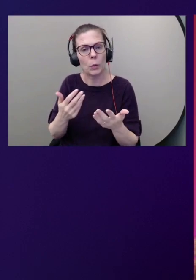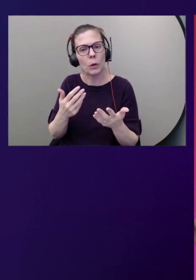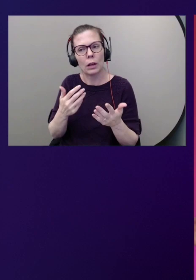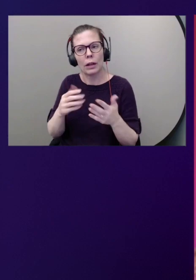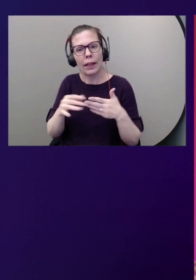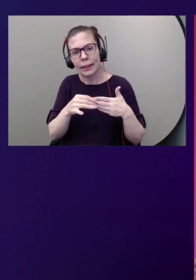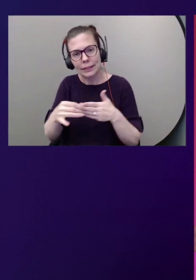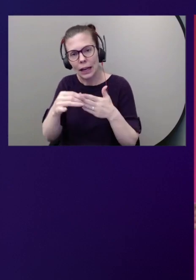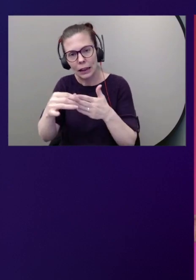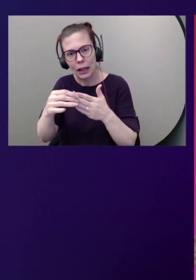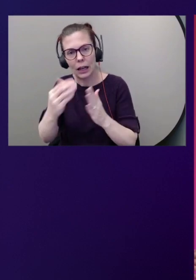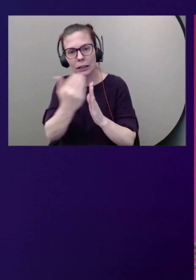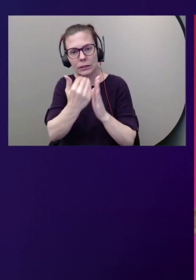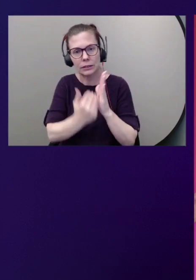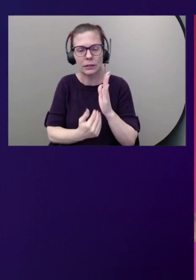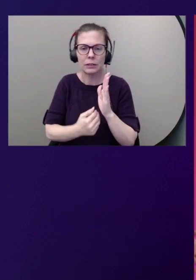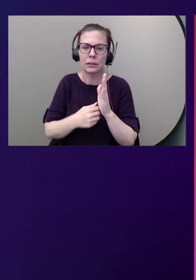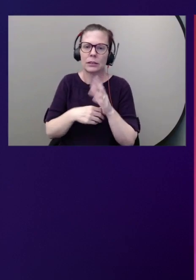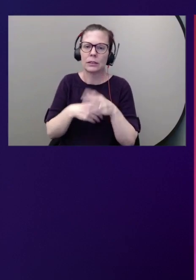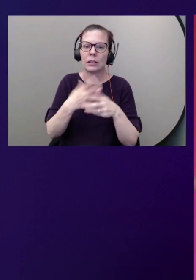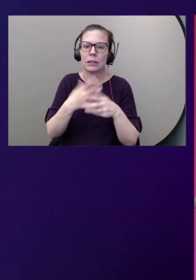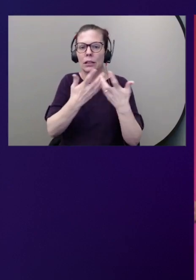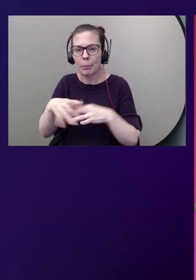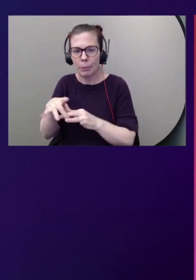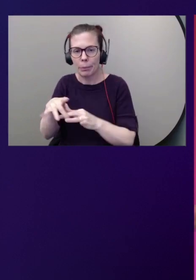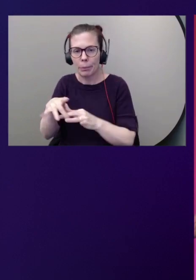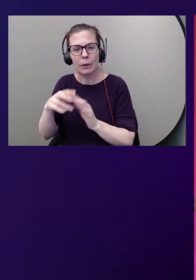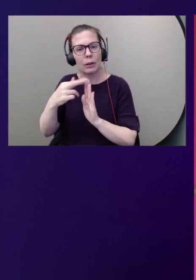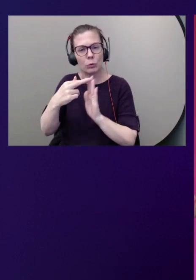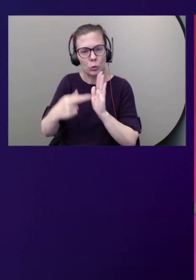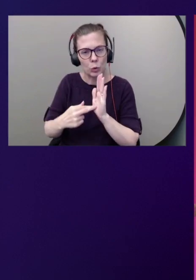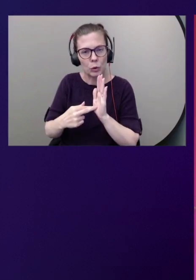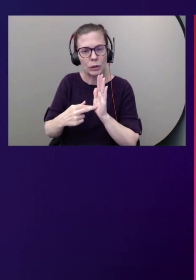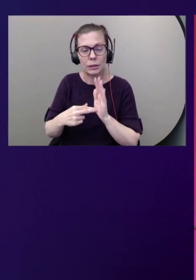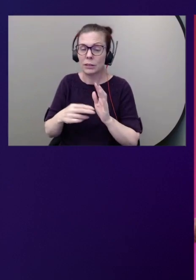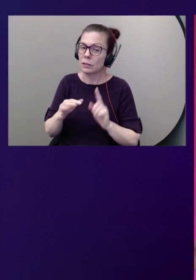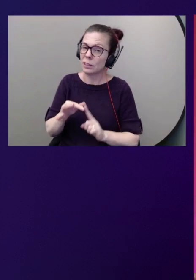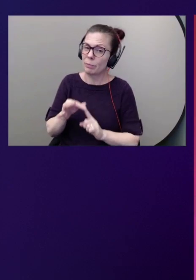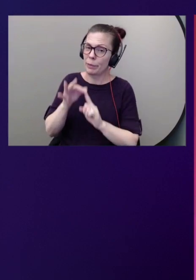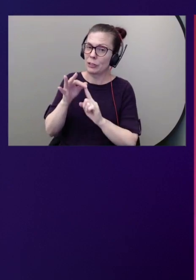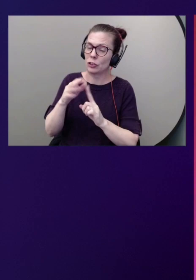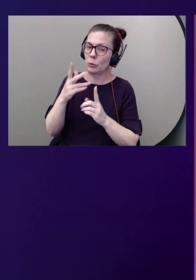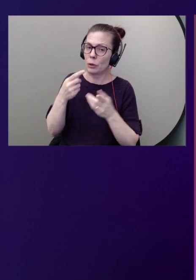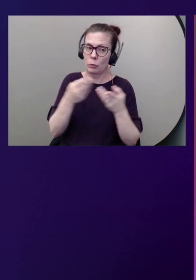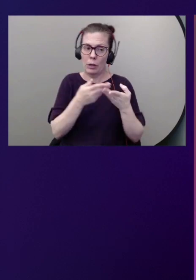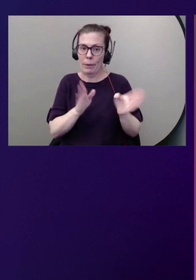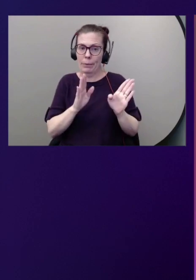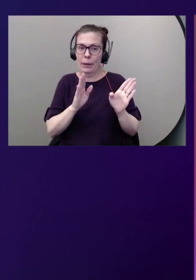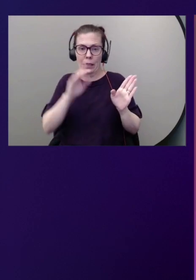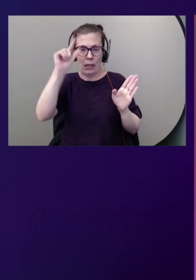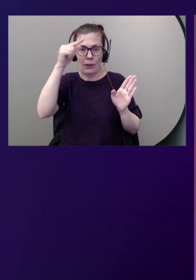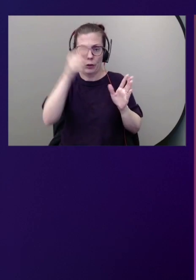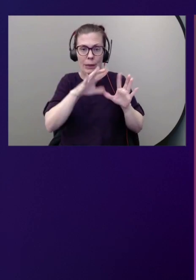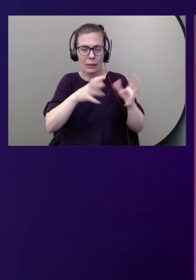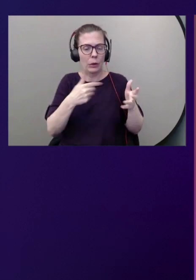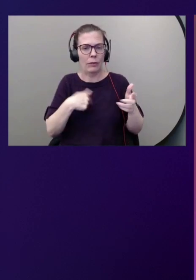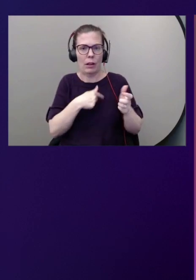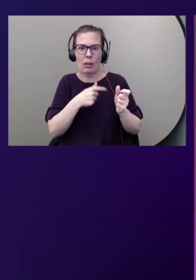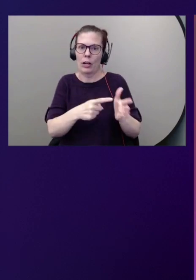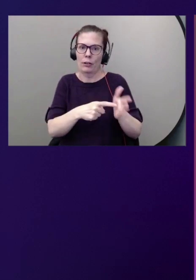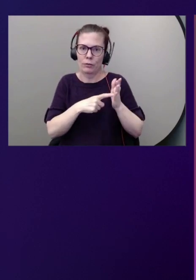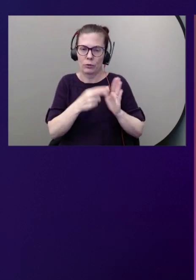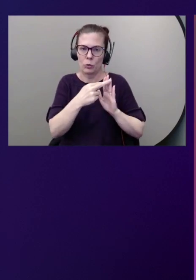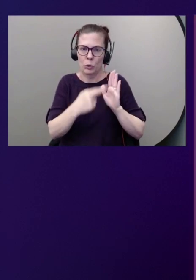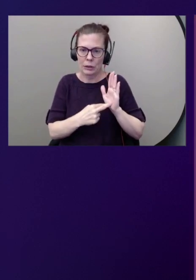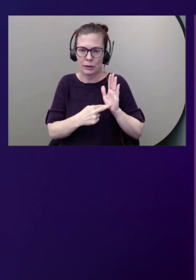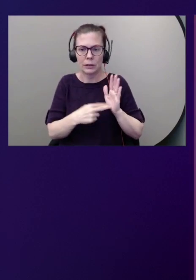guideline and compliance and rules. Especially where coming from a public sector, we have a lot of compliance. So we want to make it easy